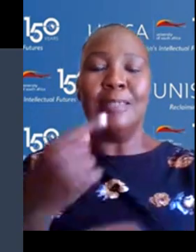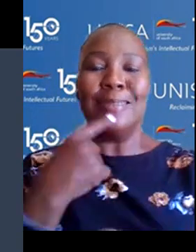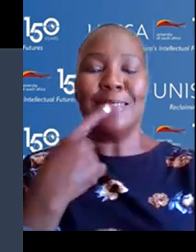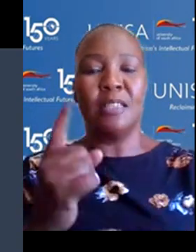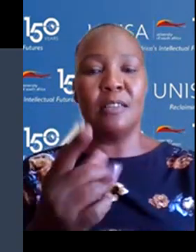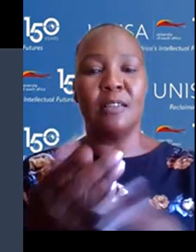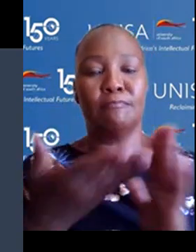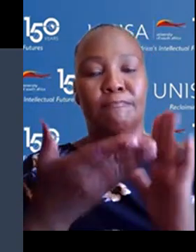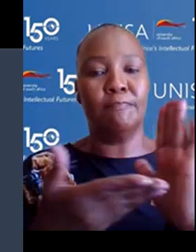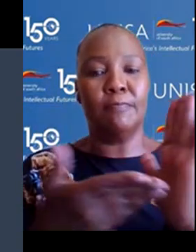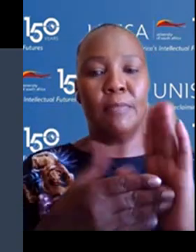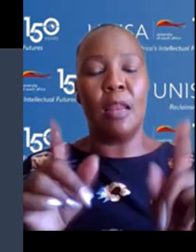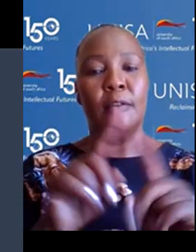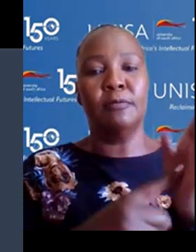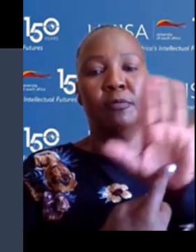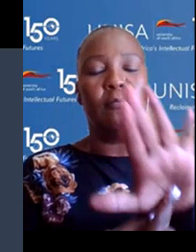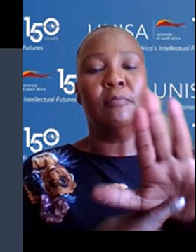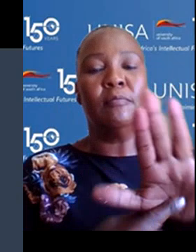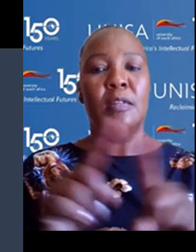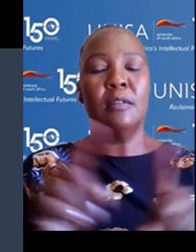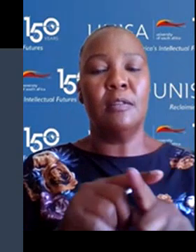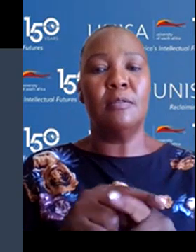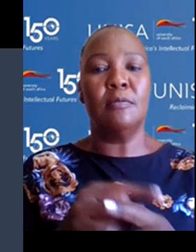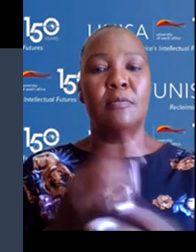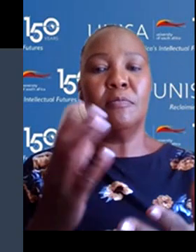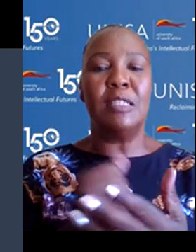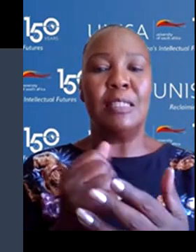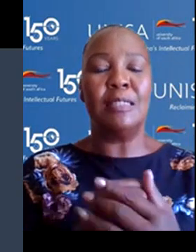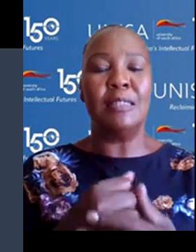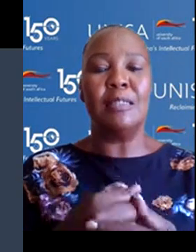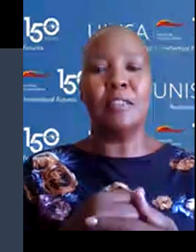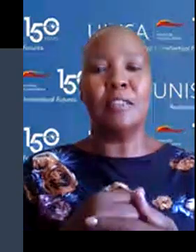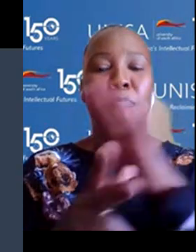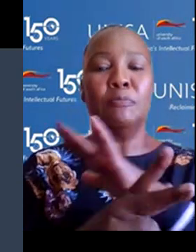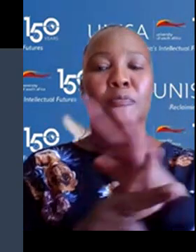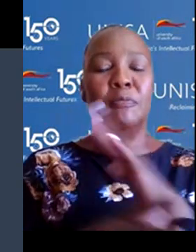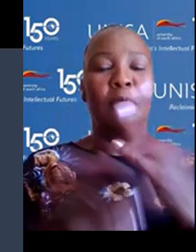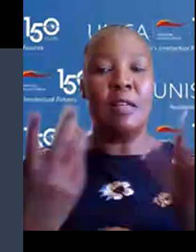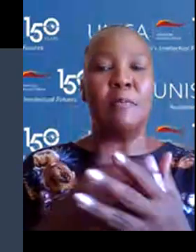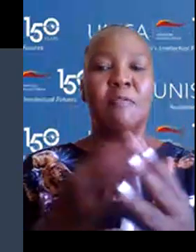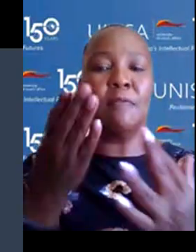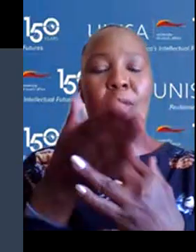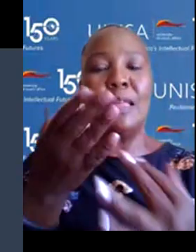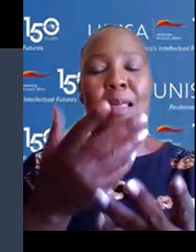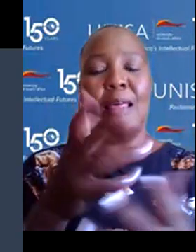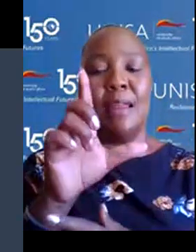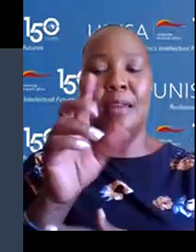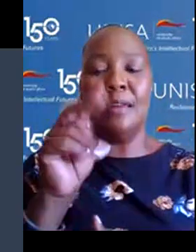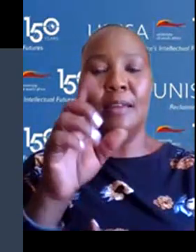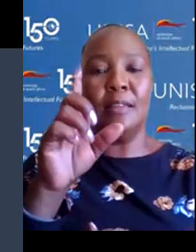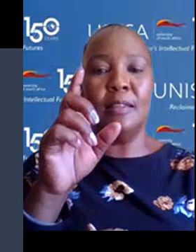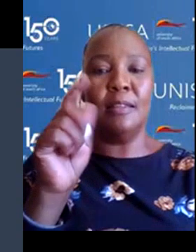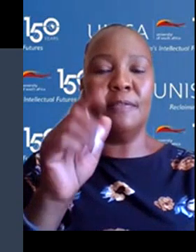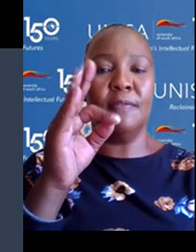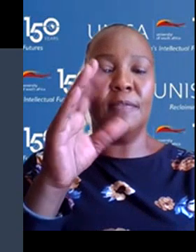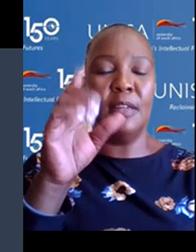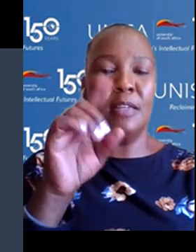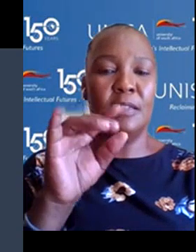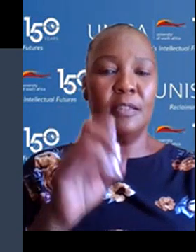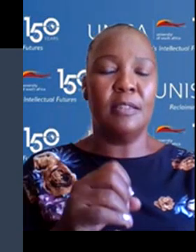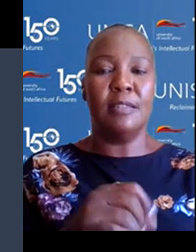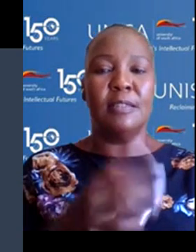for example, let's say you got the latest movie, let's say via Netflix, and it downloads, and the size